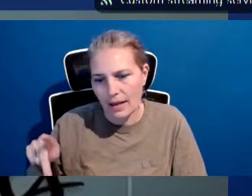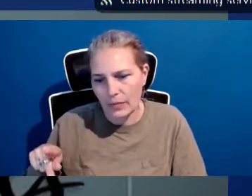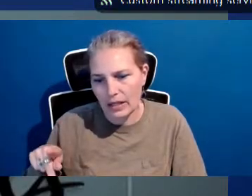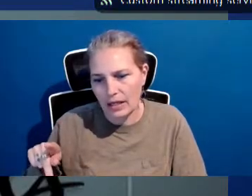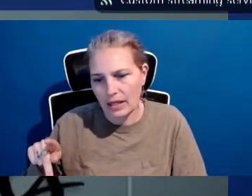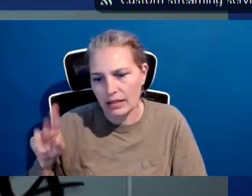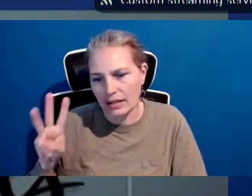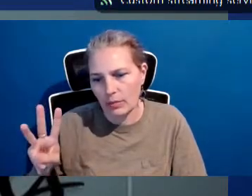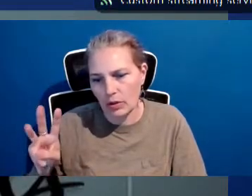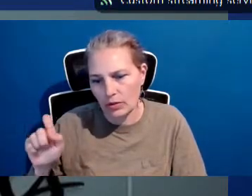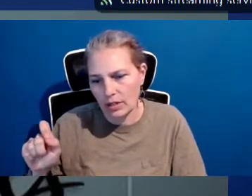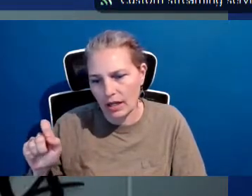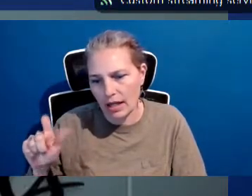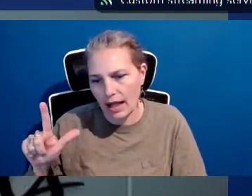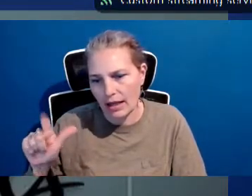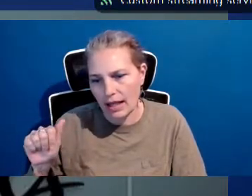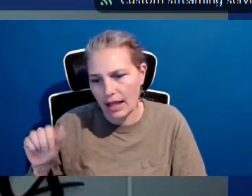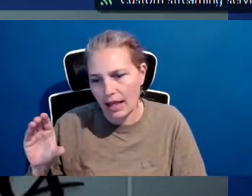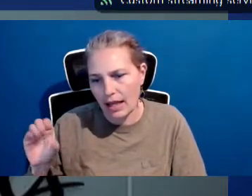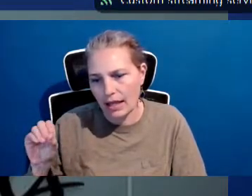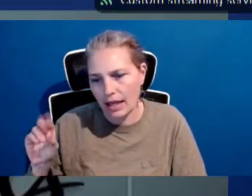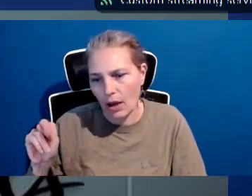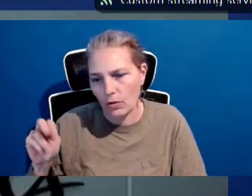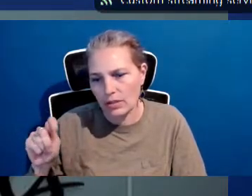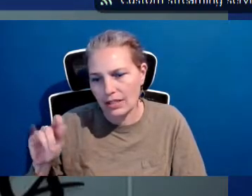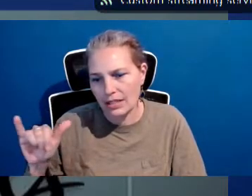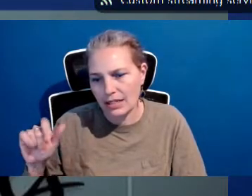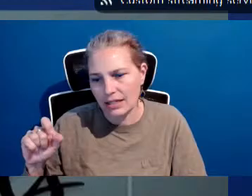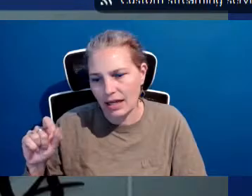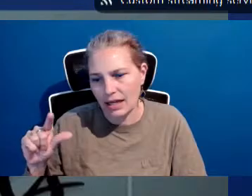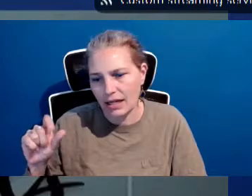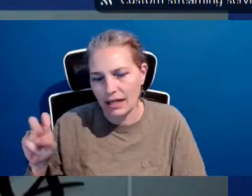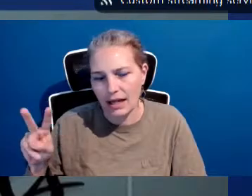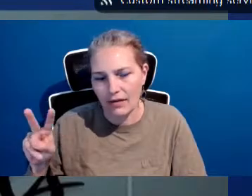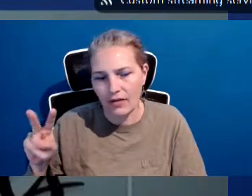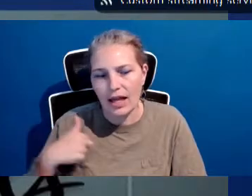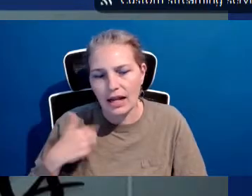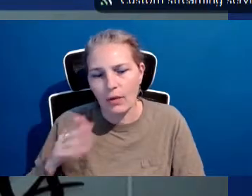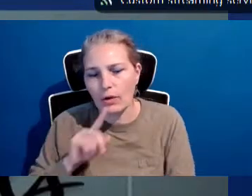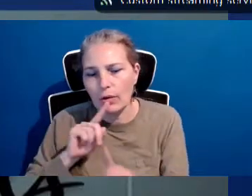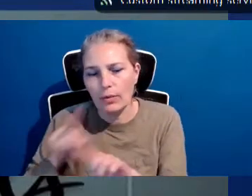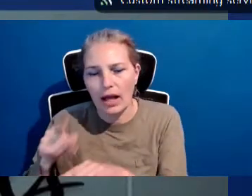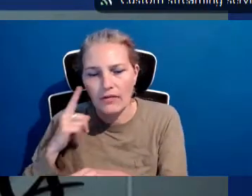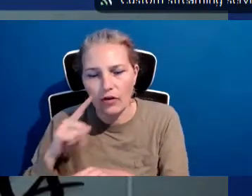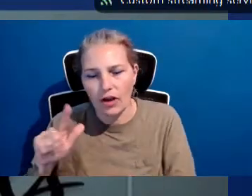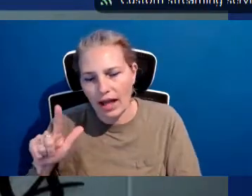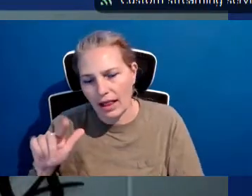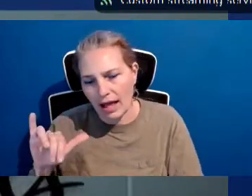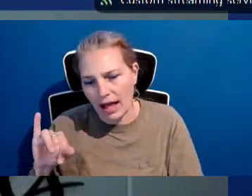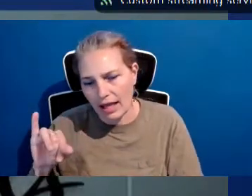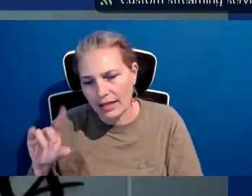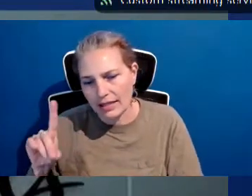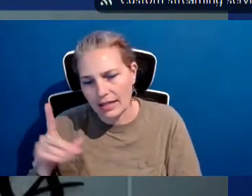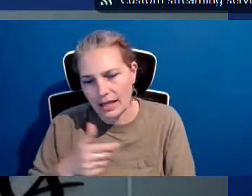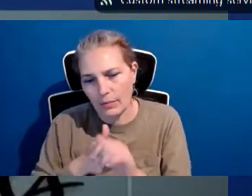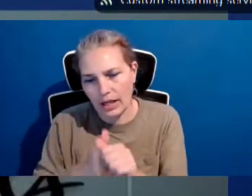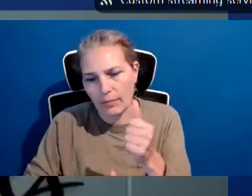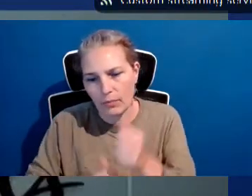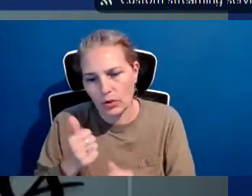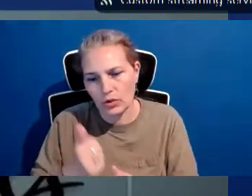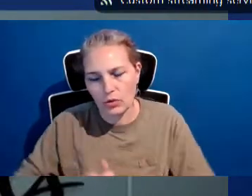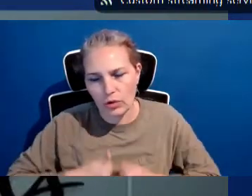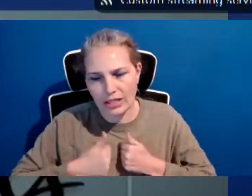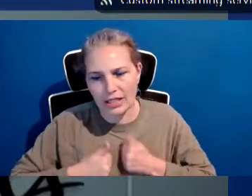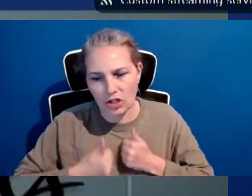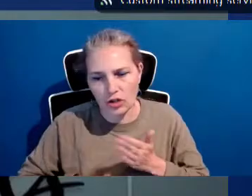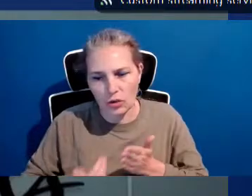pw.lacounty.gov. And I can reply with for LID compliance. Most residential rebuilds do not fall under